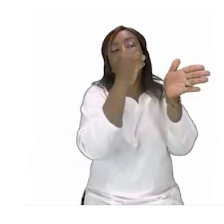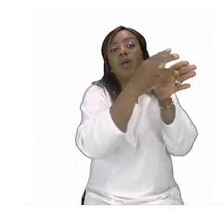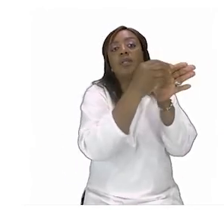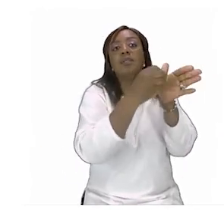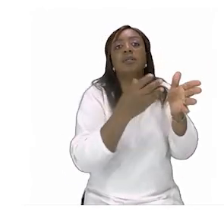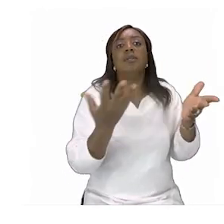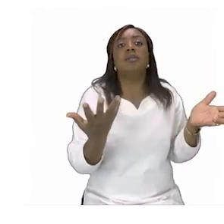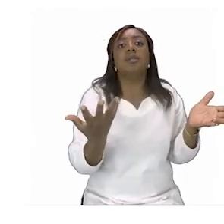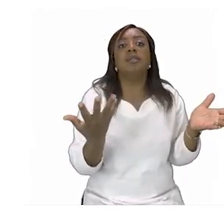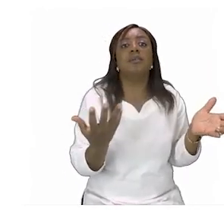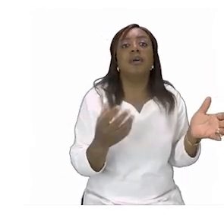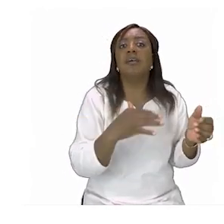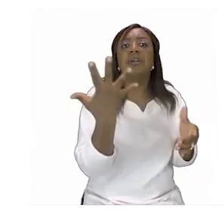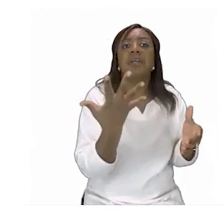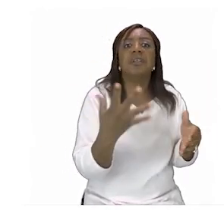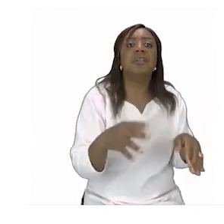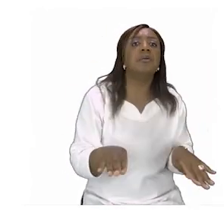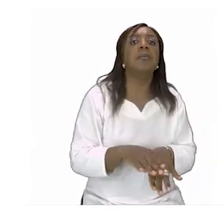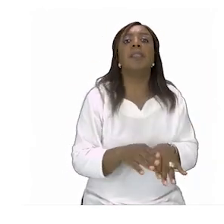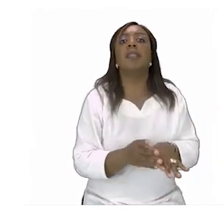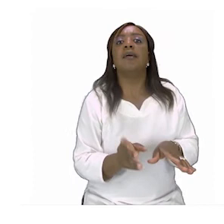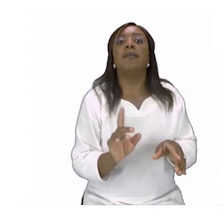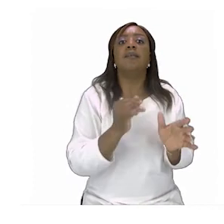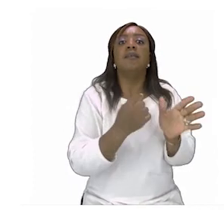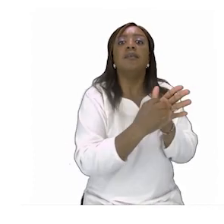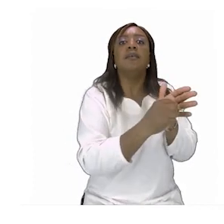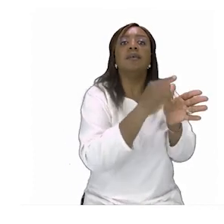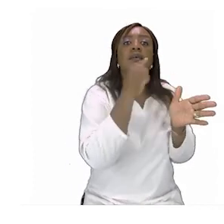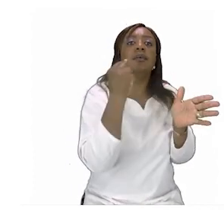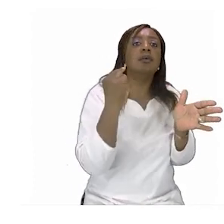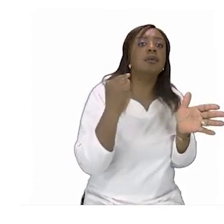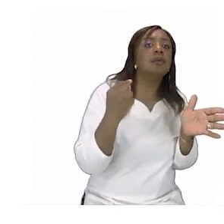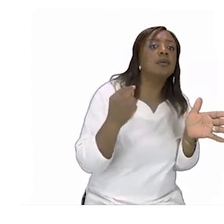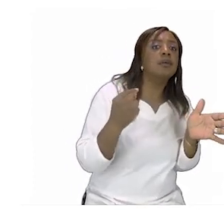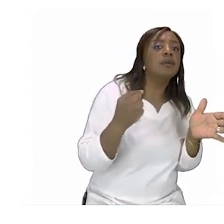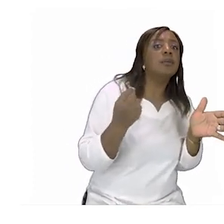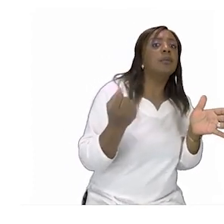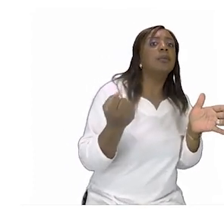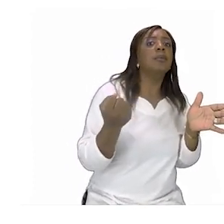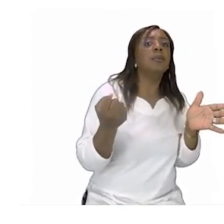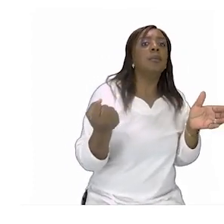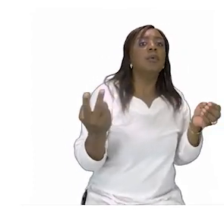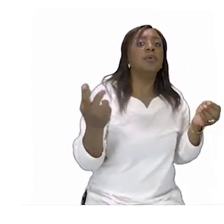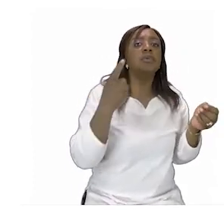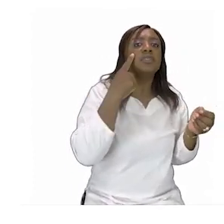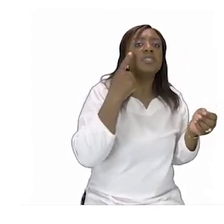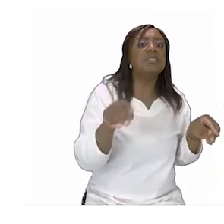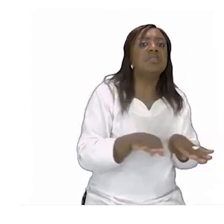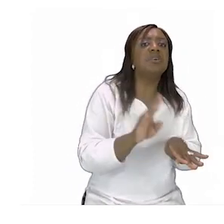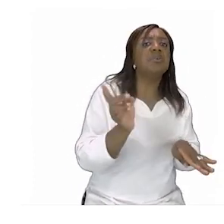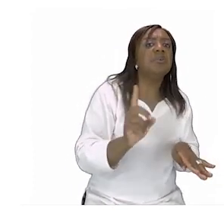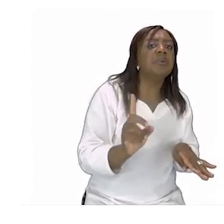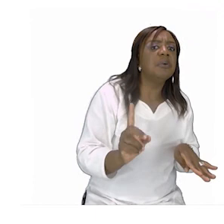look at Friday. Friday, we have someone who looks like they're in a pool and they are moving